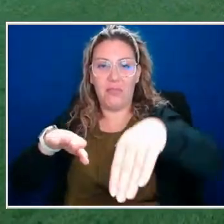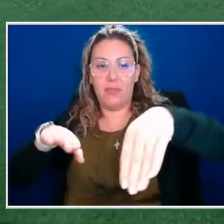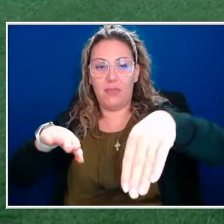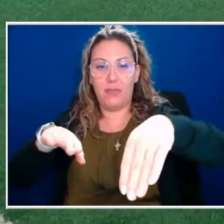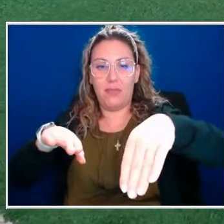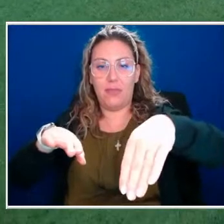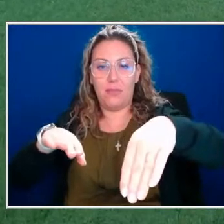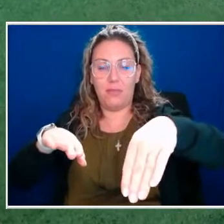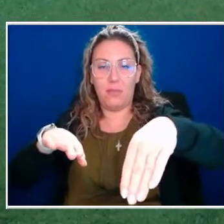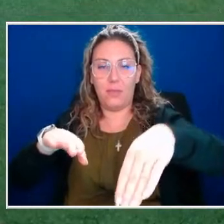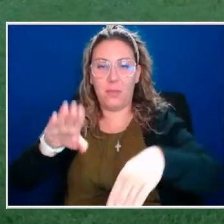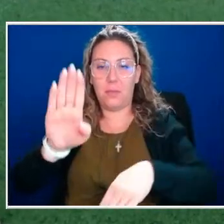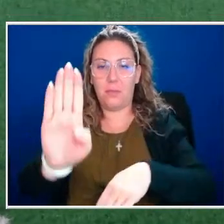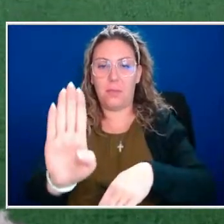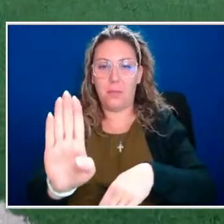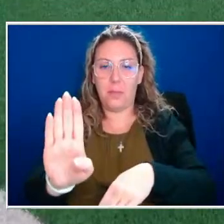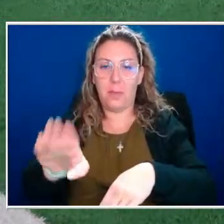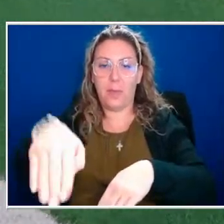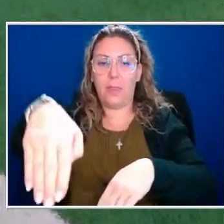step.